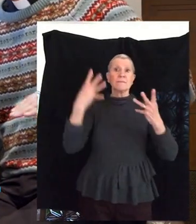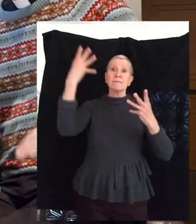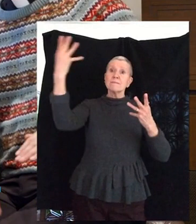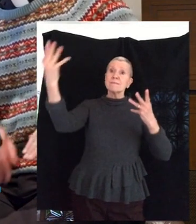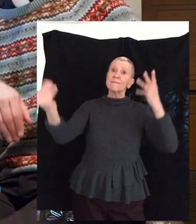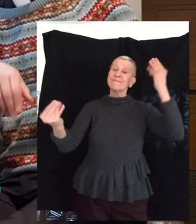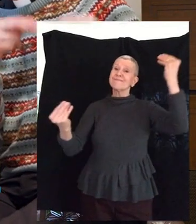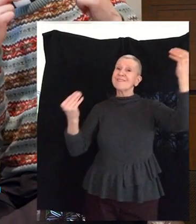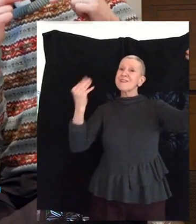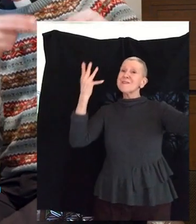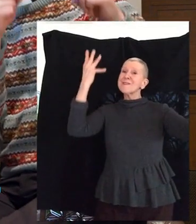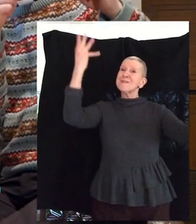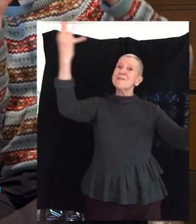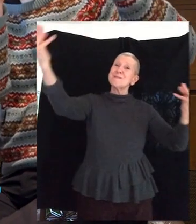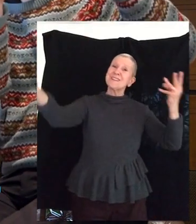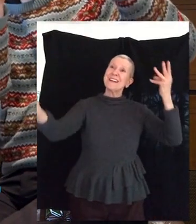Go now,